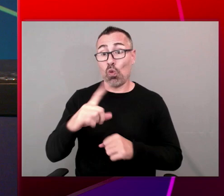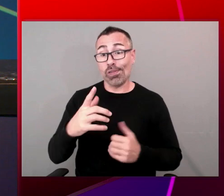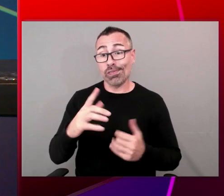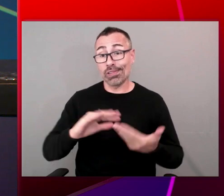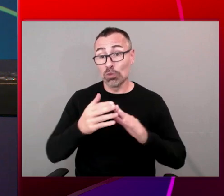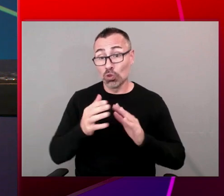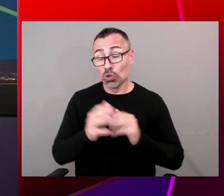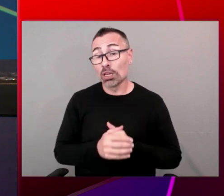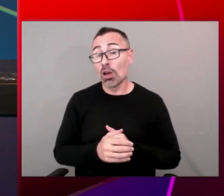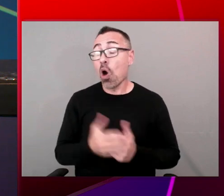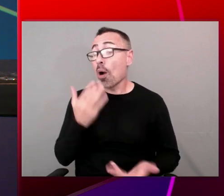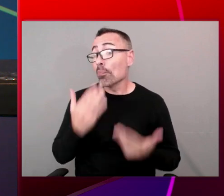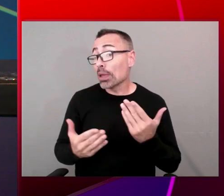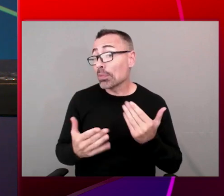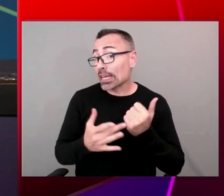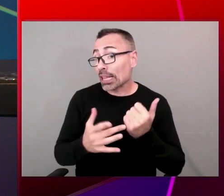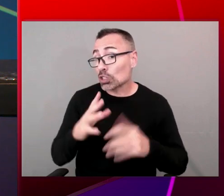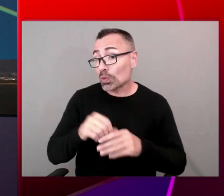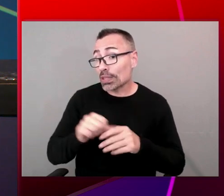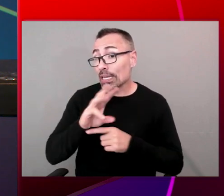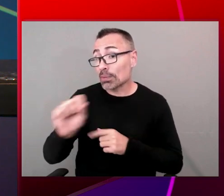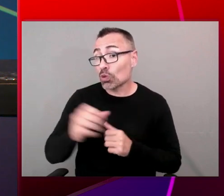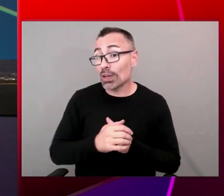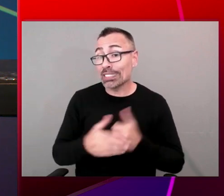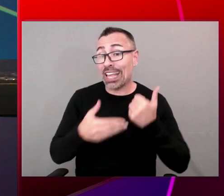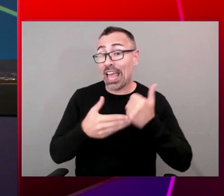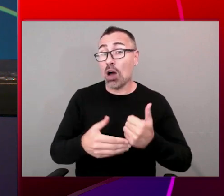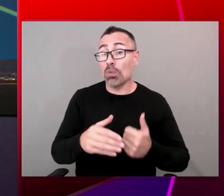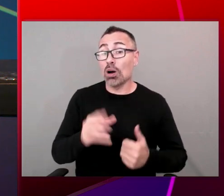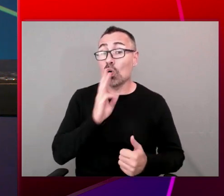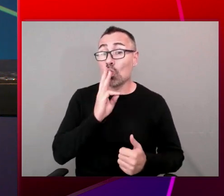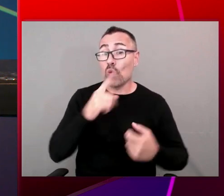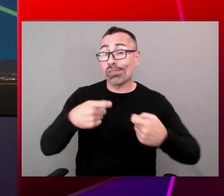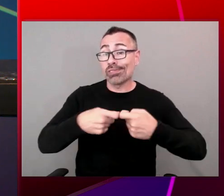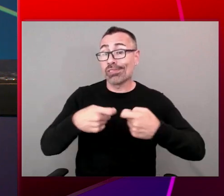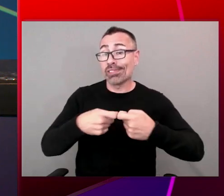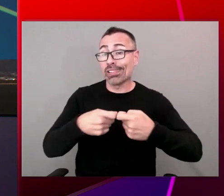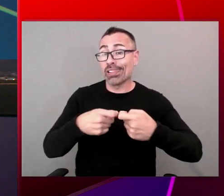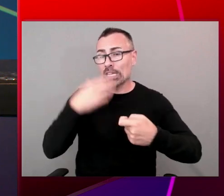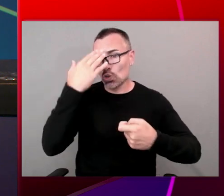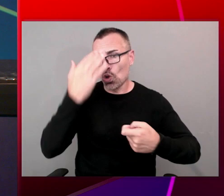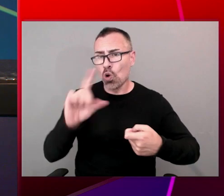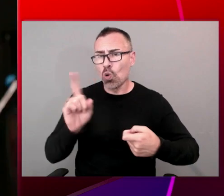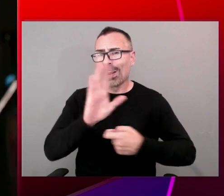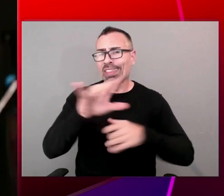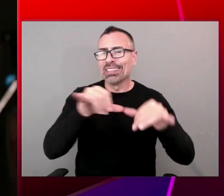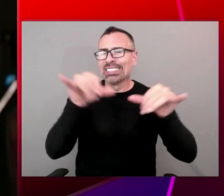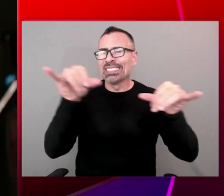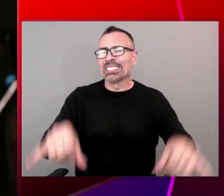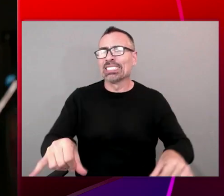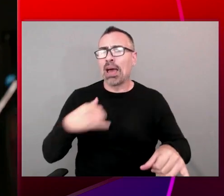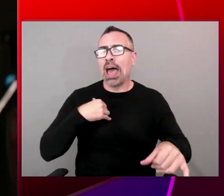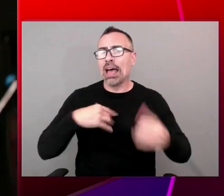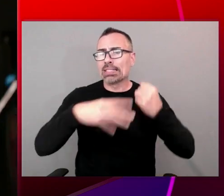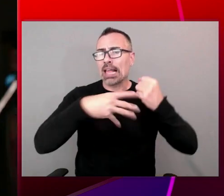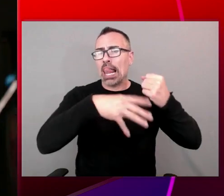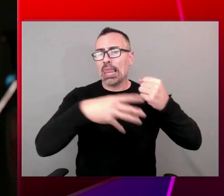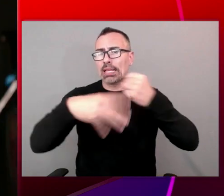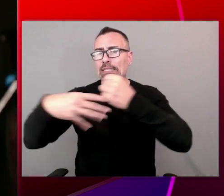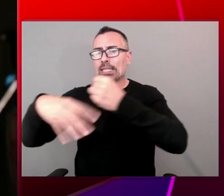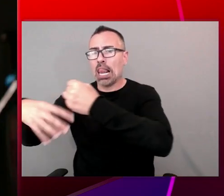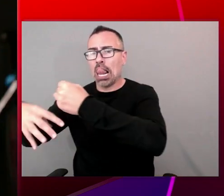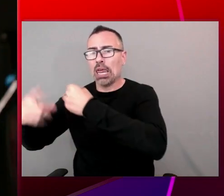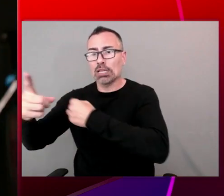hosted on AWS to help a water utility identify where they have leaks in their system so that they can go fix those and increase the amount of water